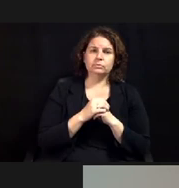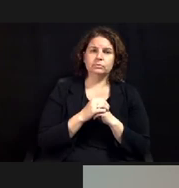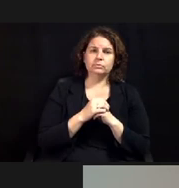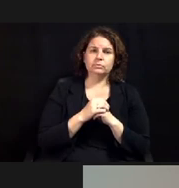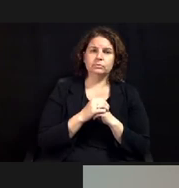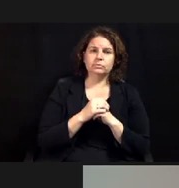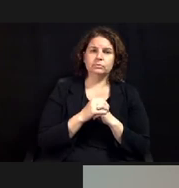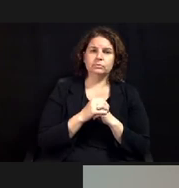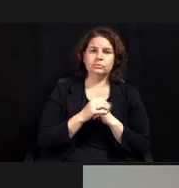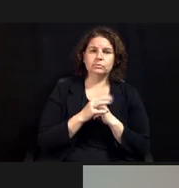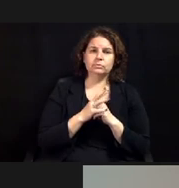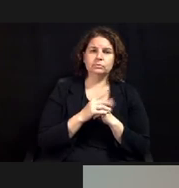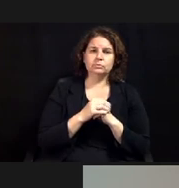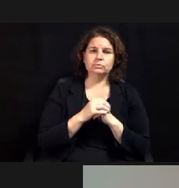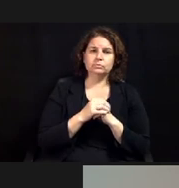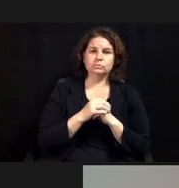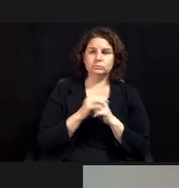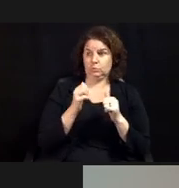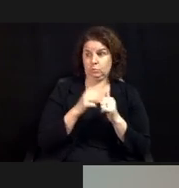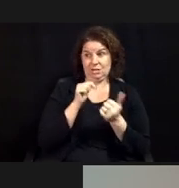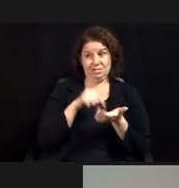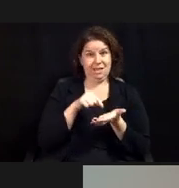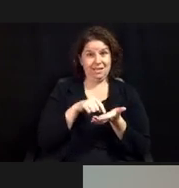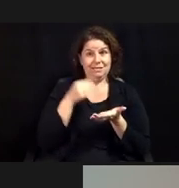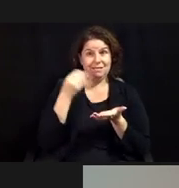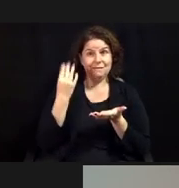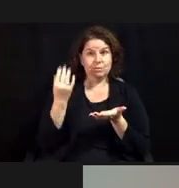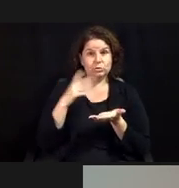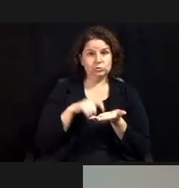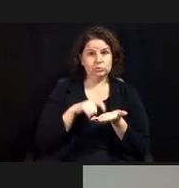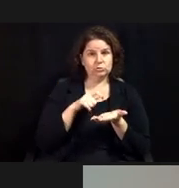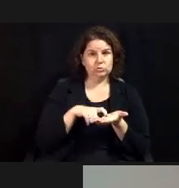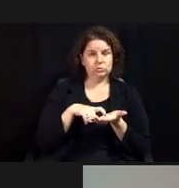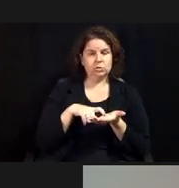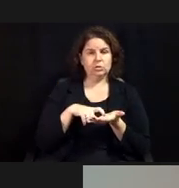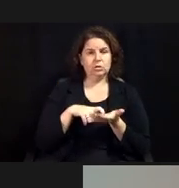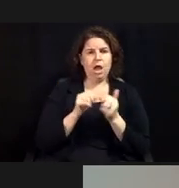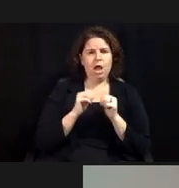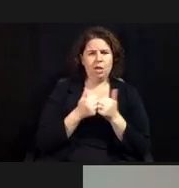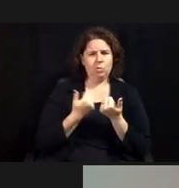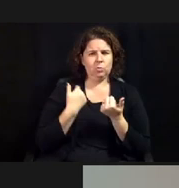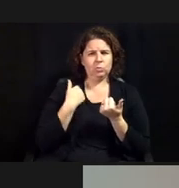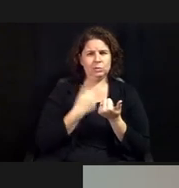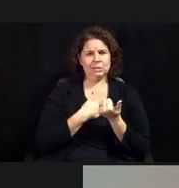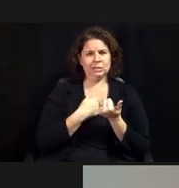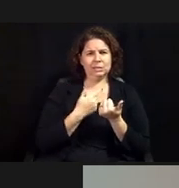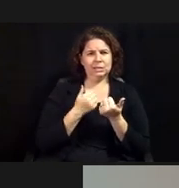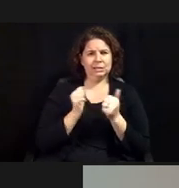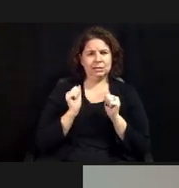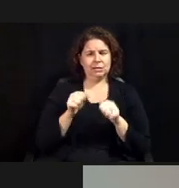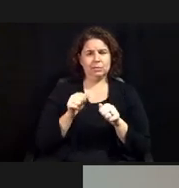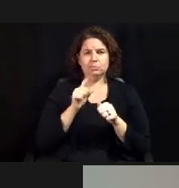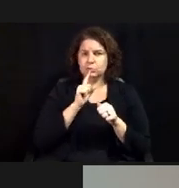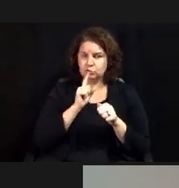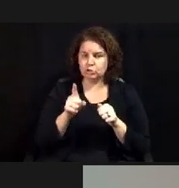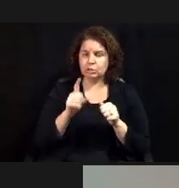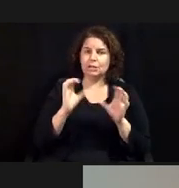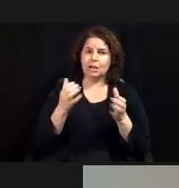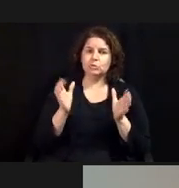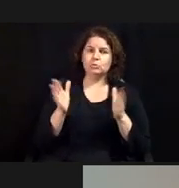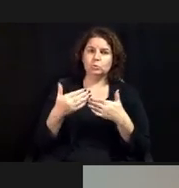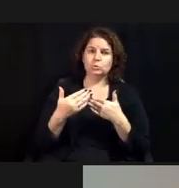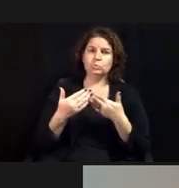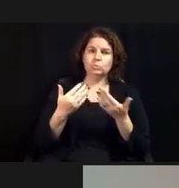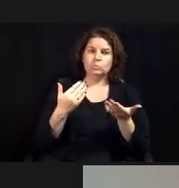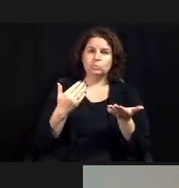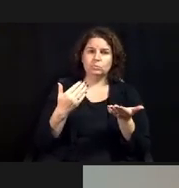data, how can we continue to keep those classrooms? We know that we have TK through